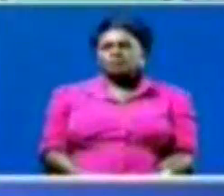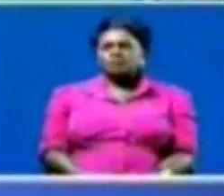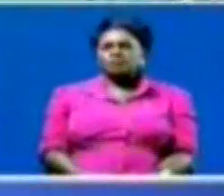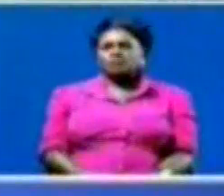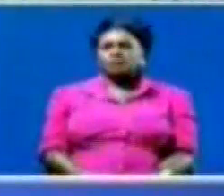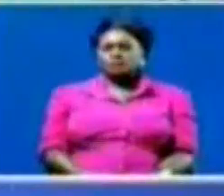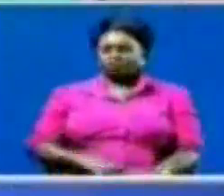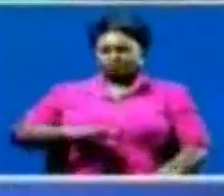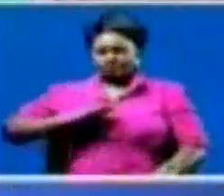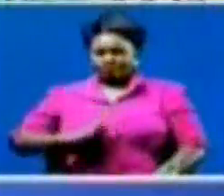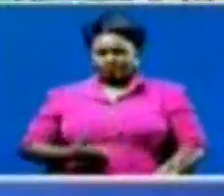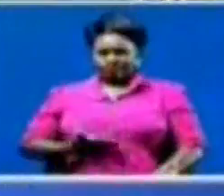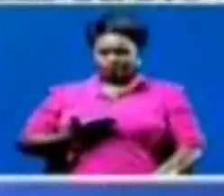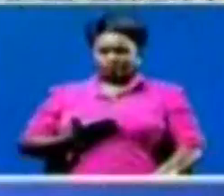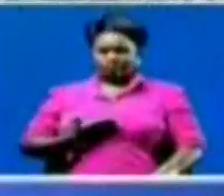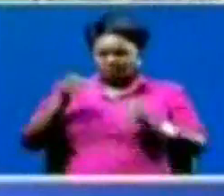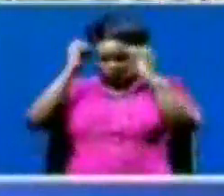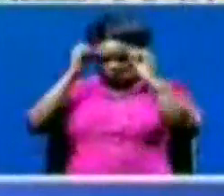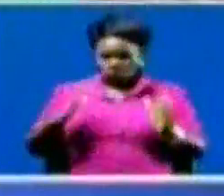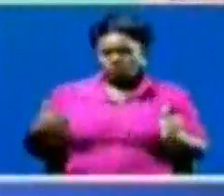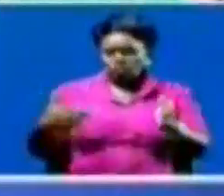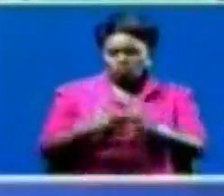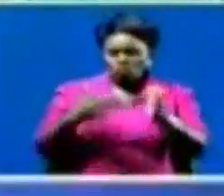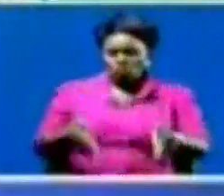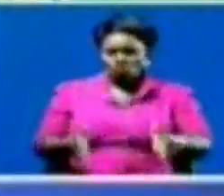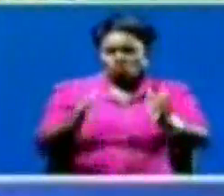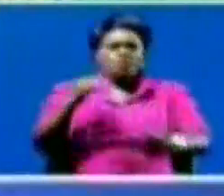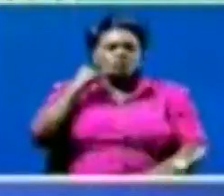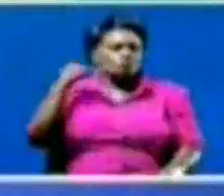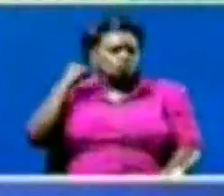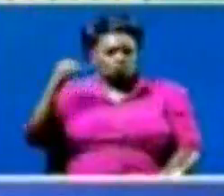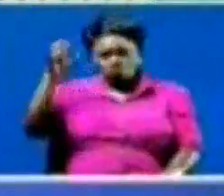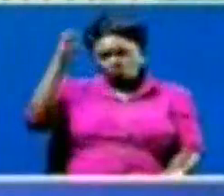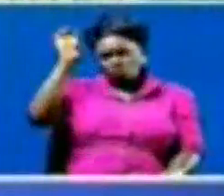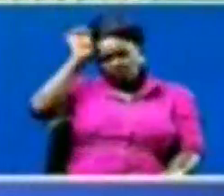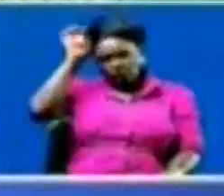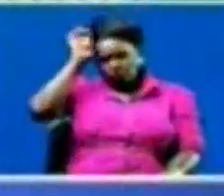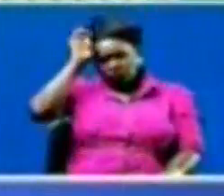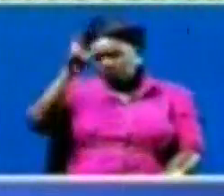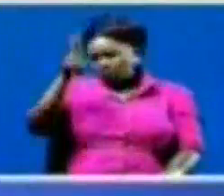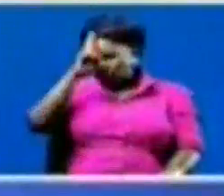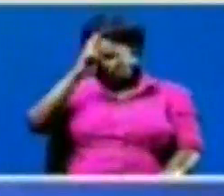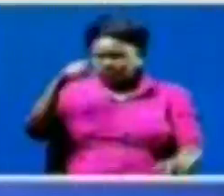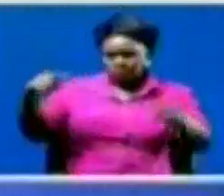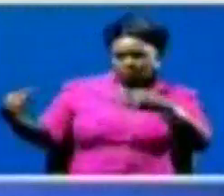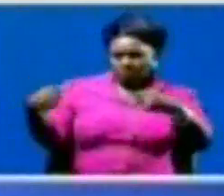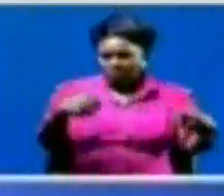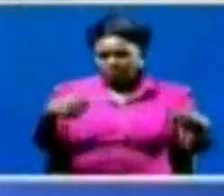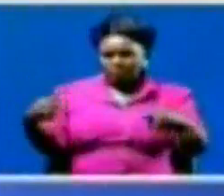The angry students blocked Nakuru Eldoret Highway and engaged the police in running battles.